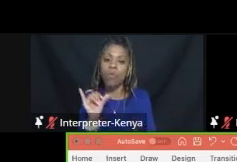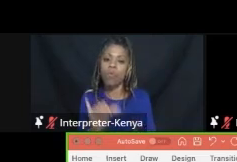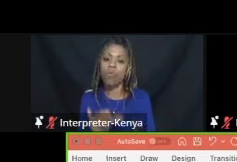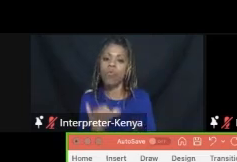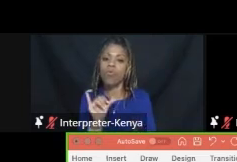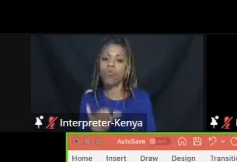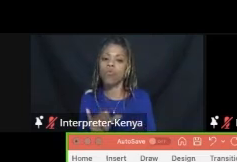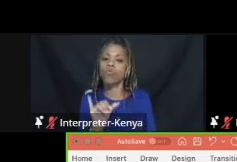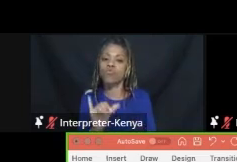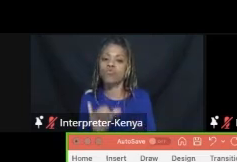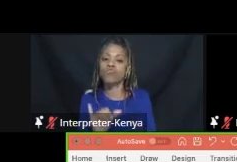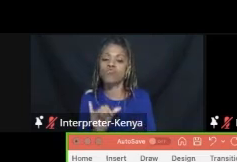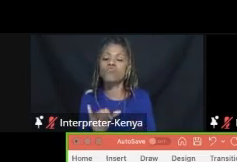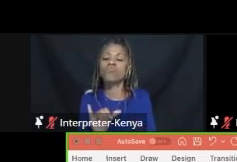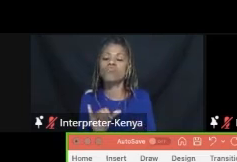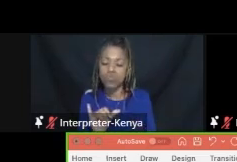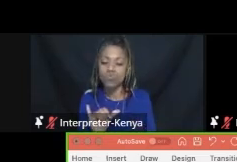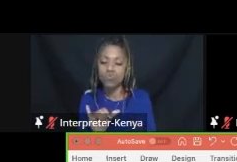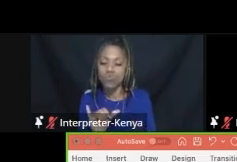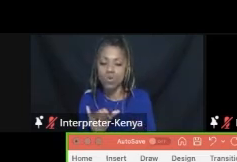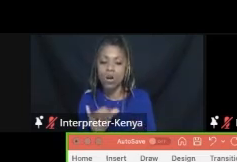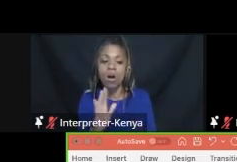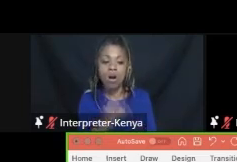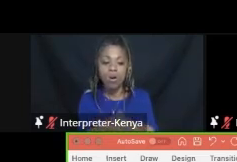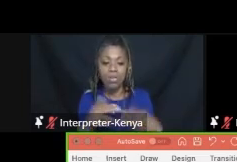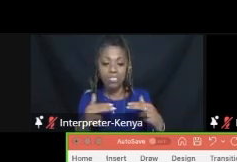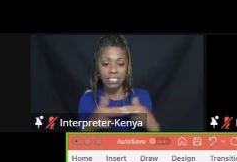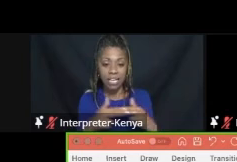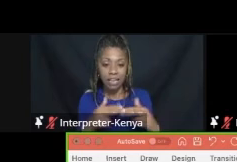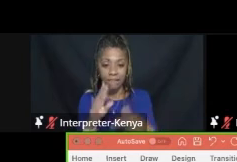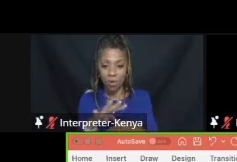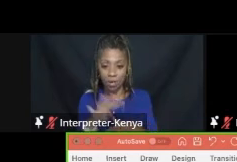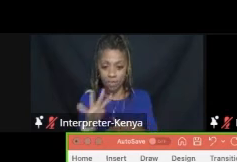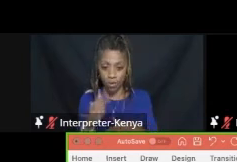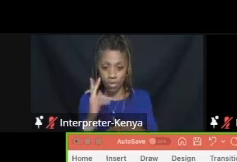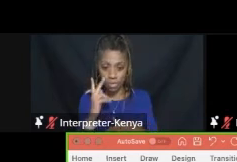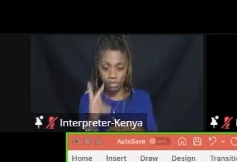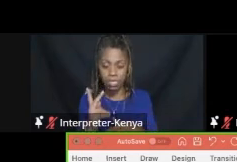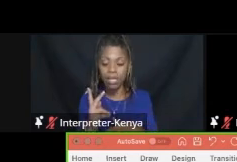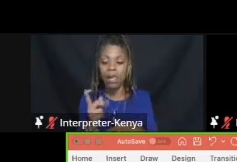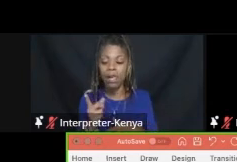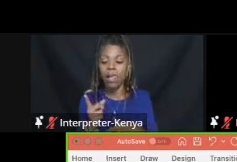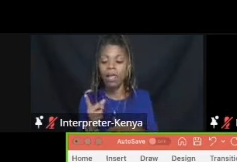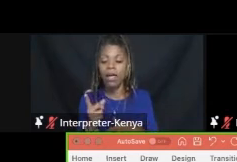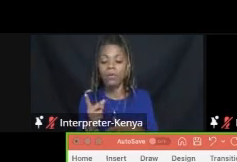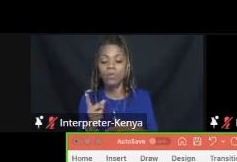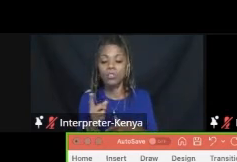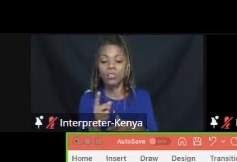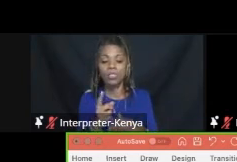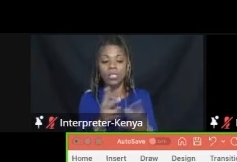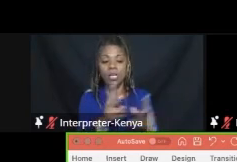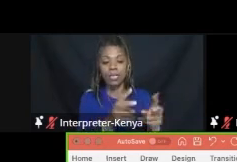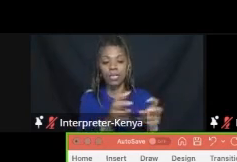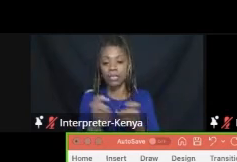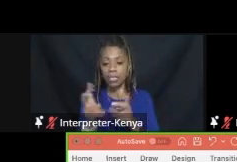slide 44 of our working deck, which is just the very last slide, we want you to copy that quote onto that